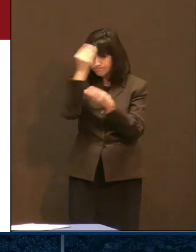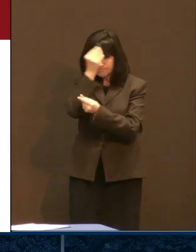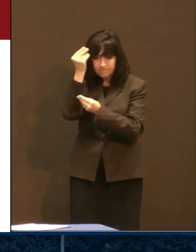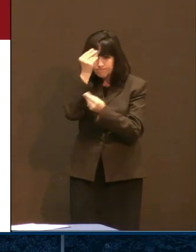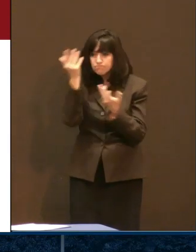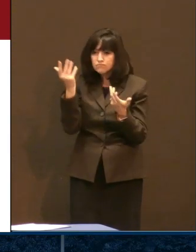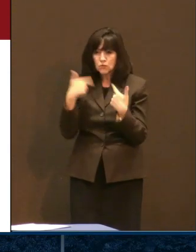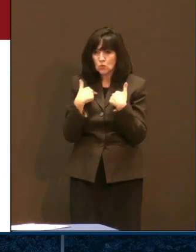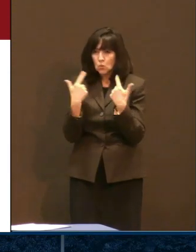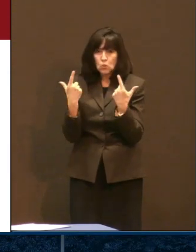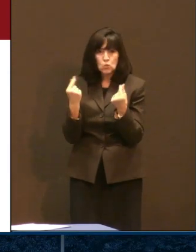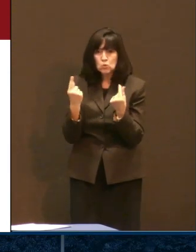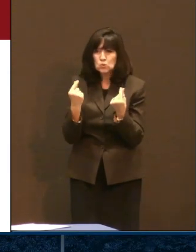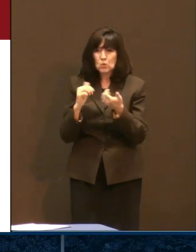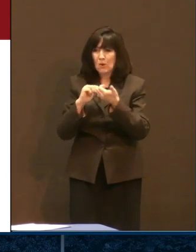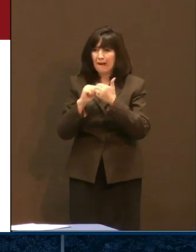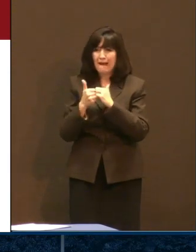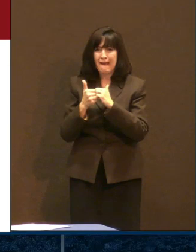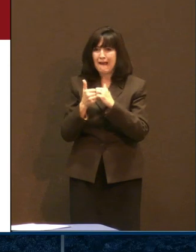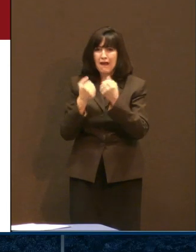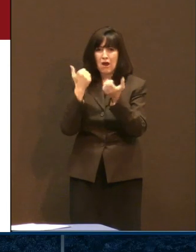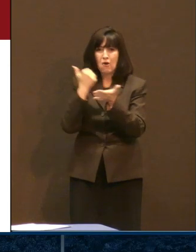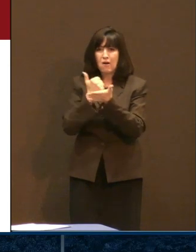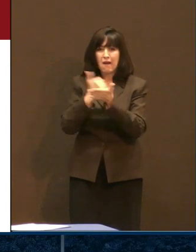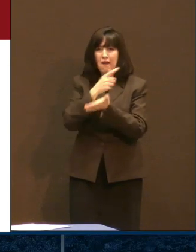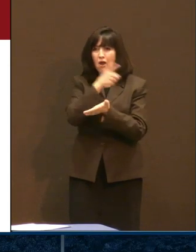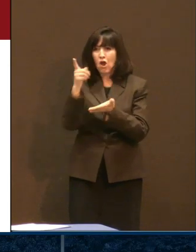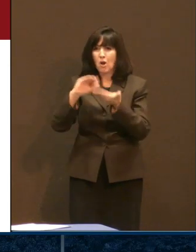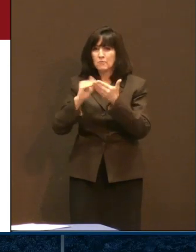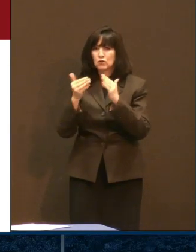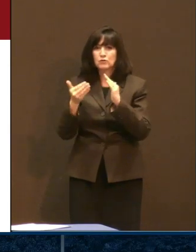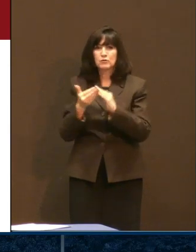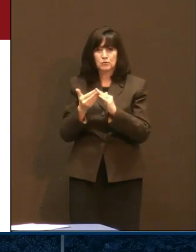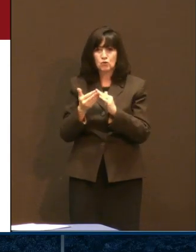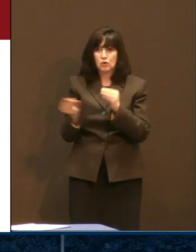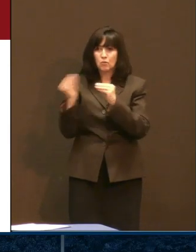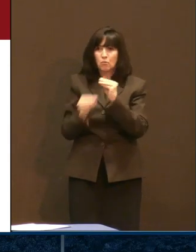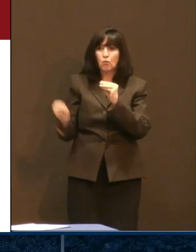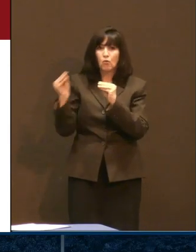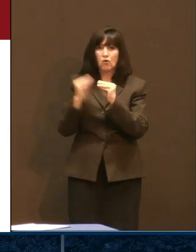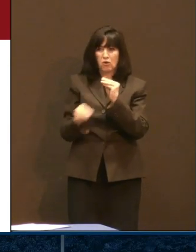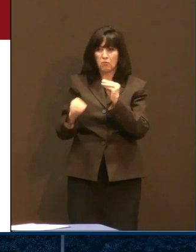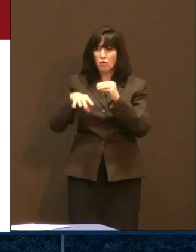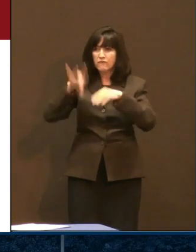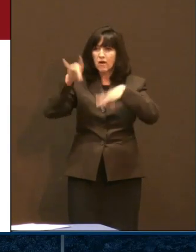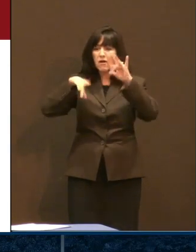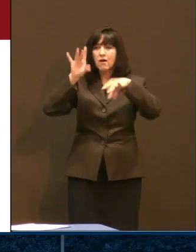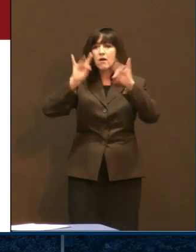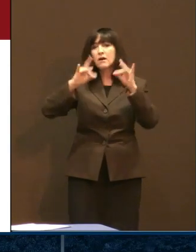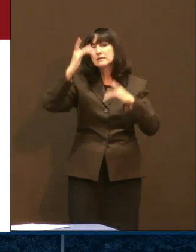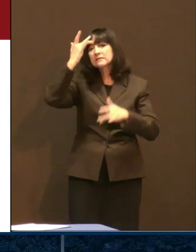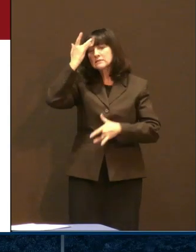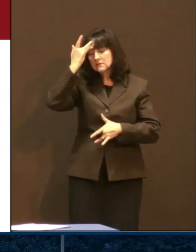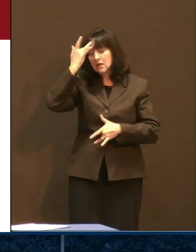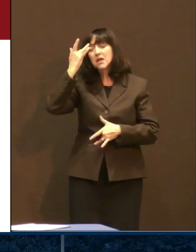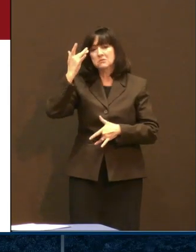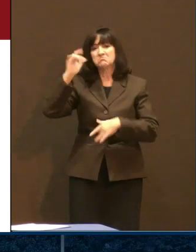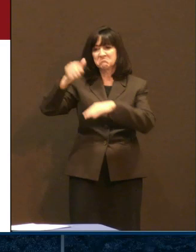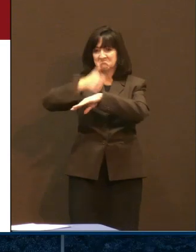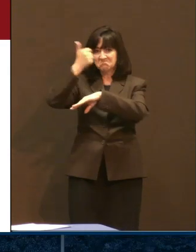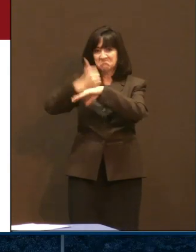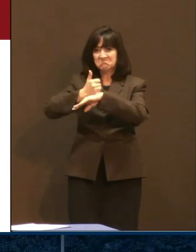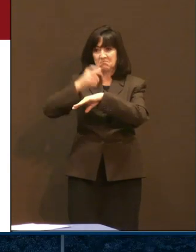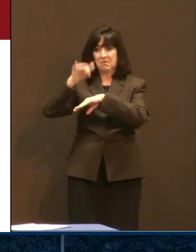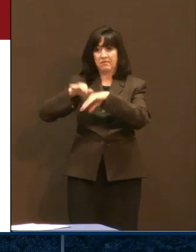community centers open. Just about every day there'll be one open from a different hospital, a different location in these hotspots for several hours where they're